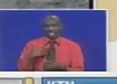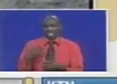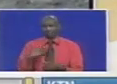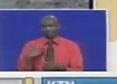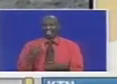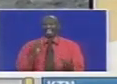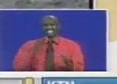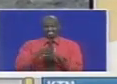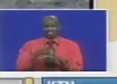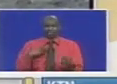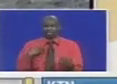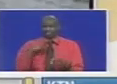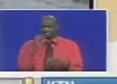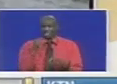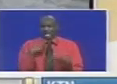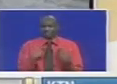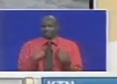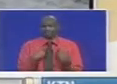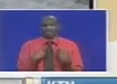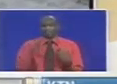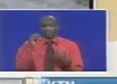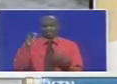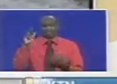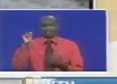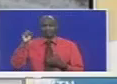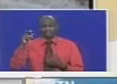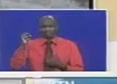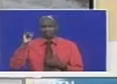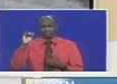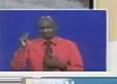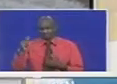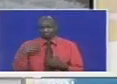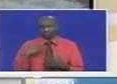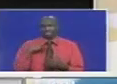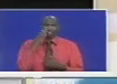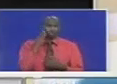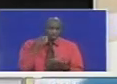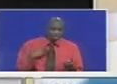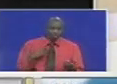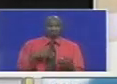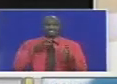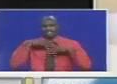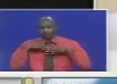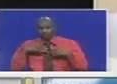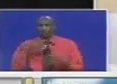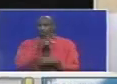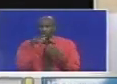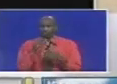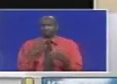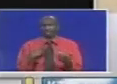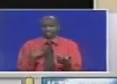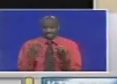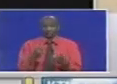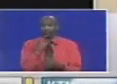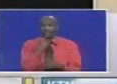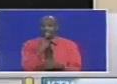entire assault, particularly Marsabit, Isiolo, Samburu, and now Turkana.